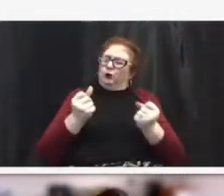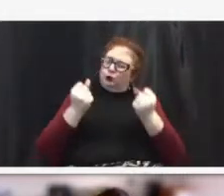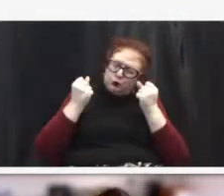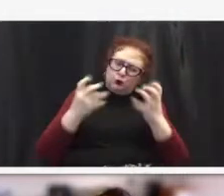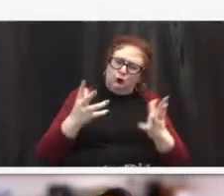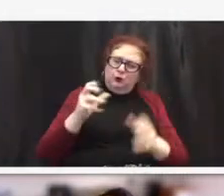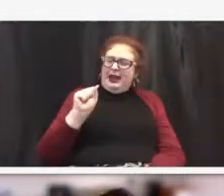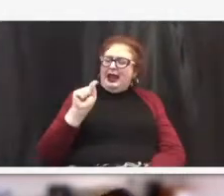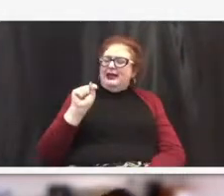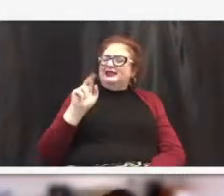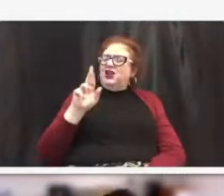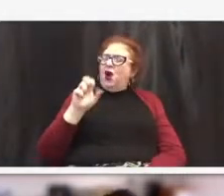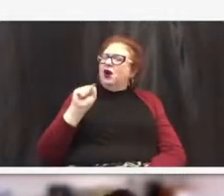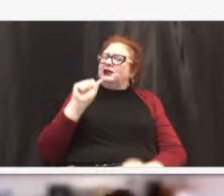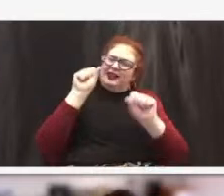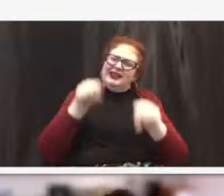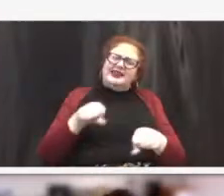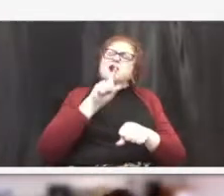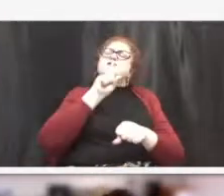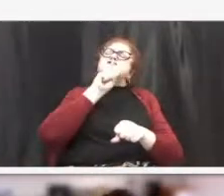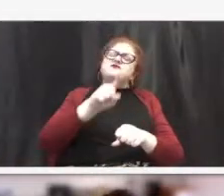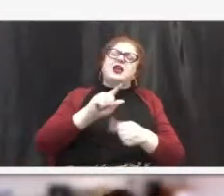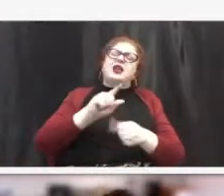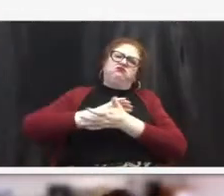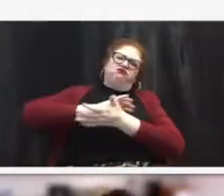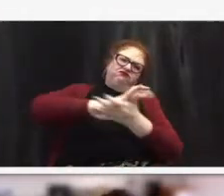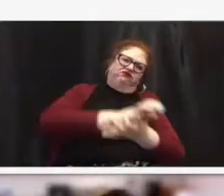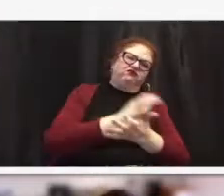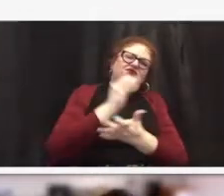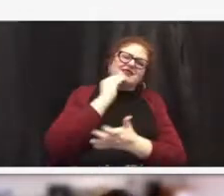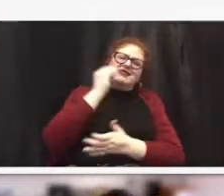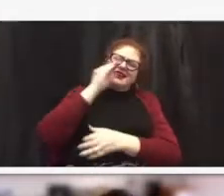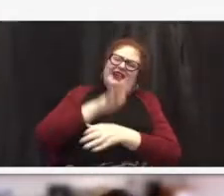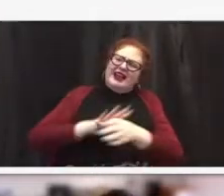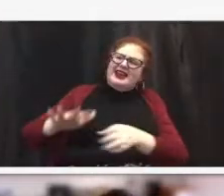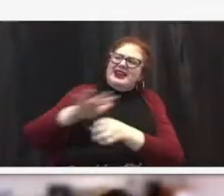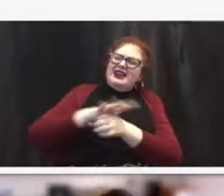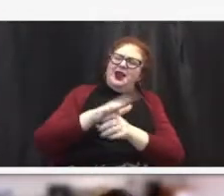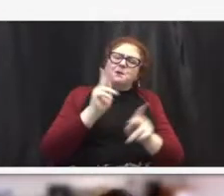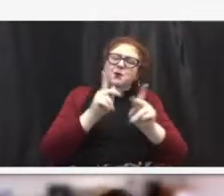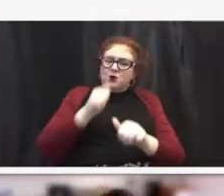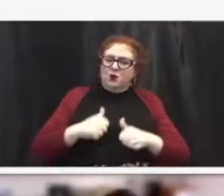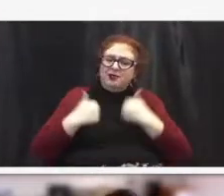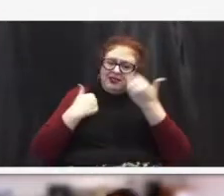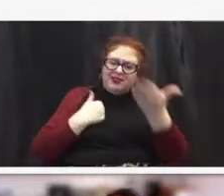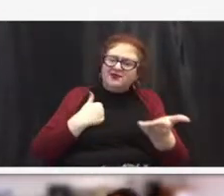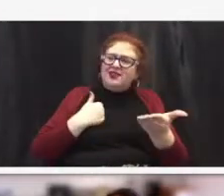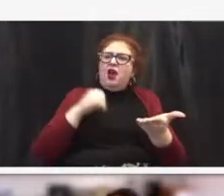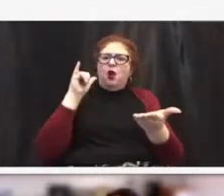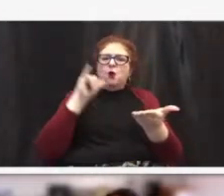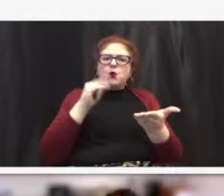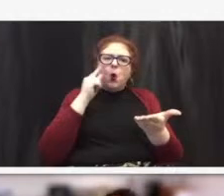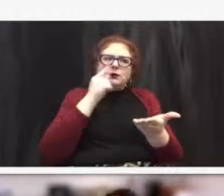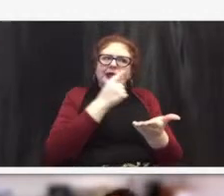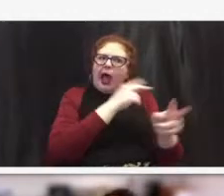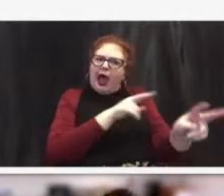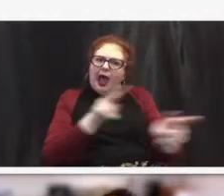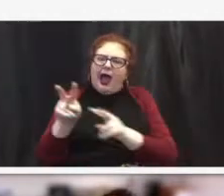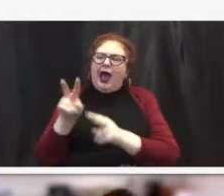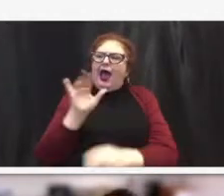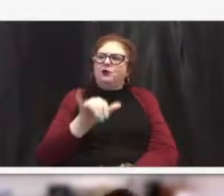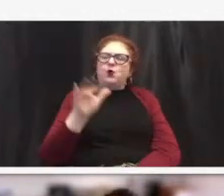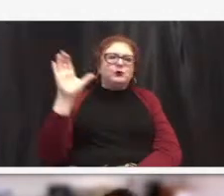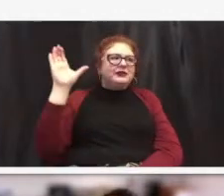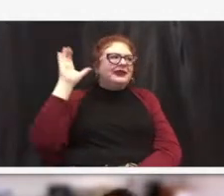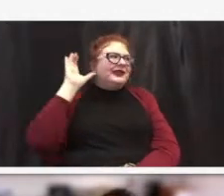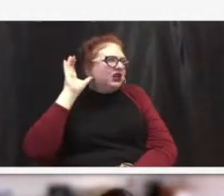a neighborhood. You know, a good neighborhood is people who live there. It's the eyes and the ears, you know, and it helps keep crime down. It helps